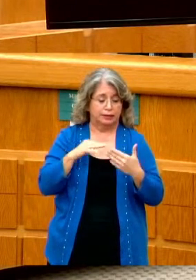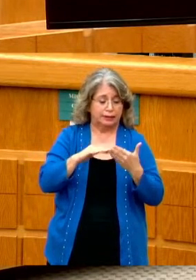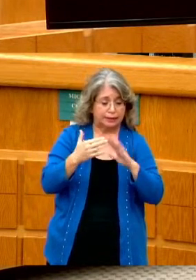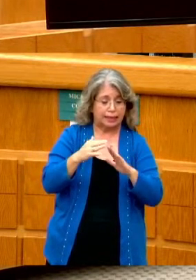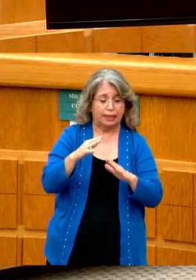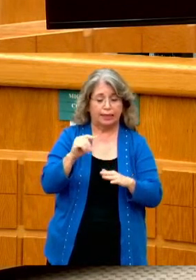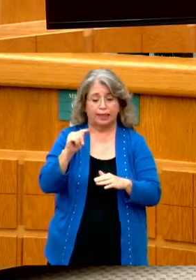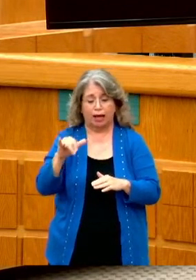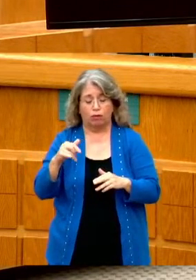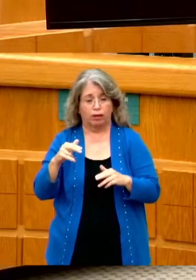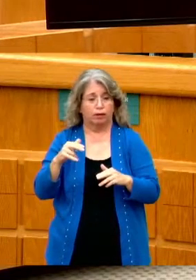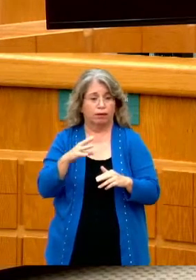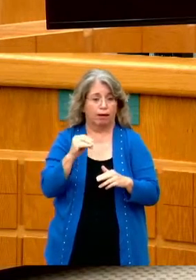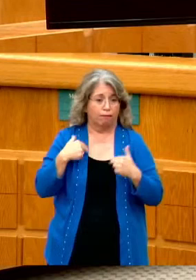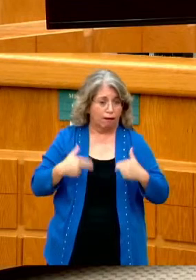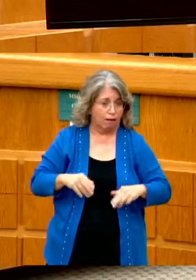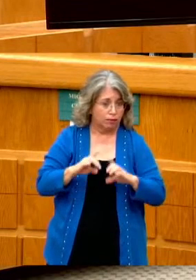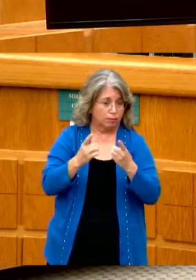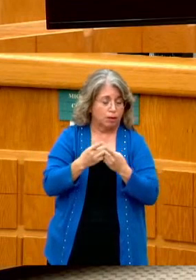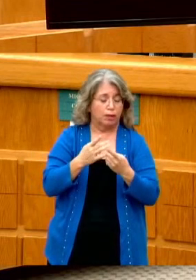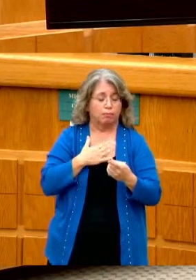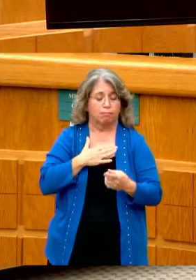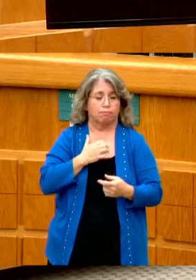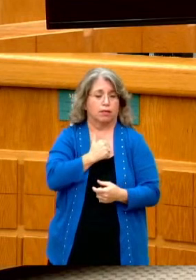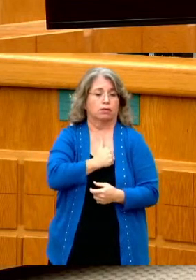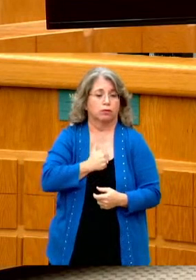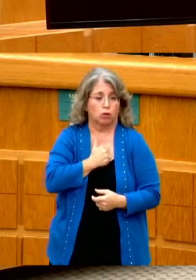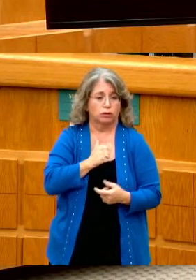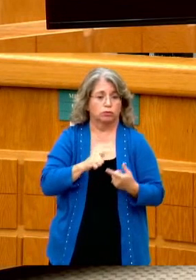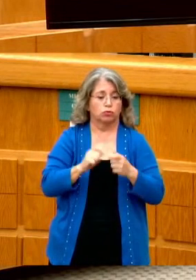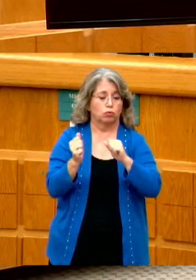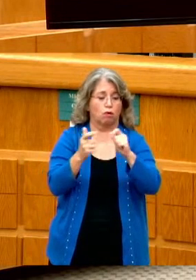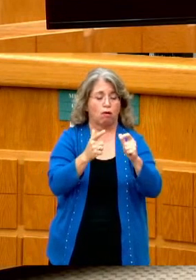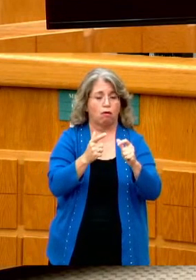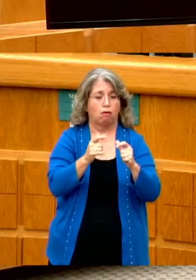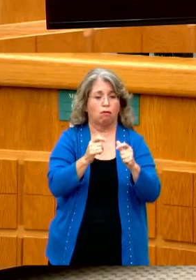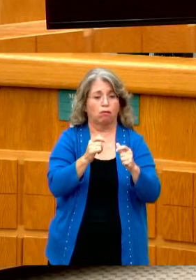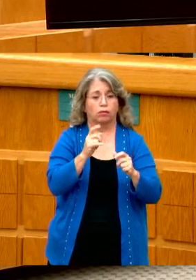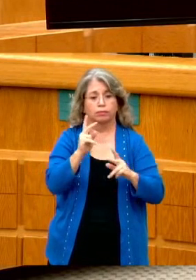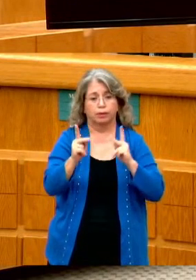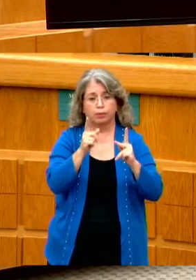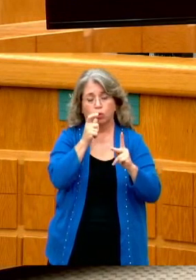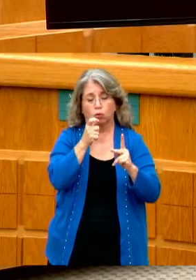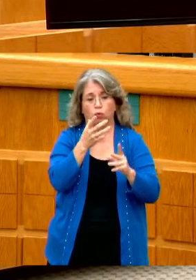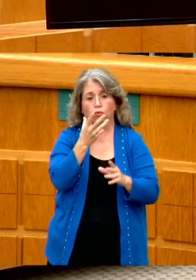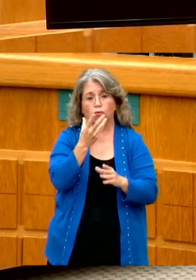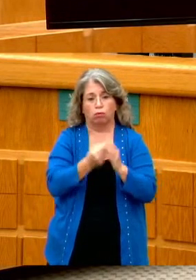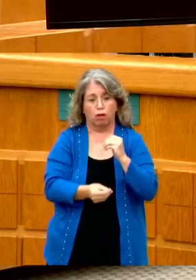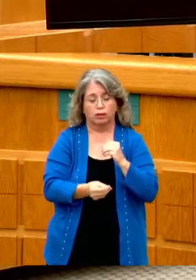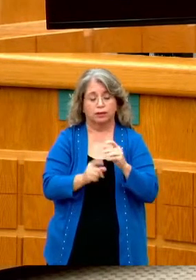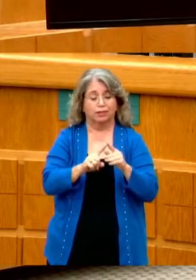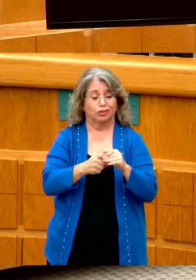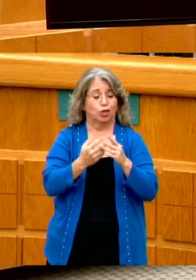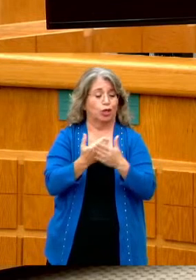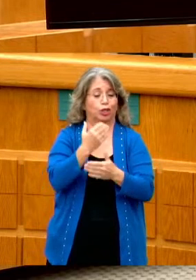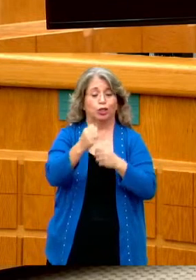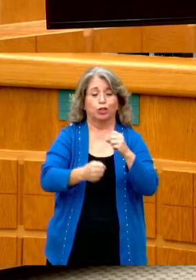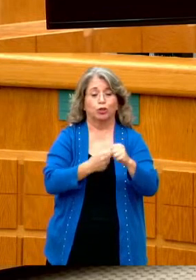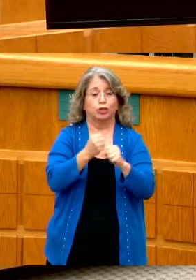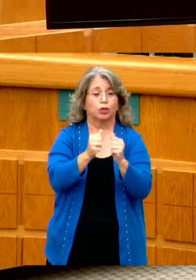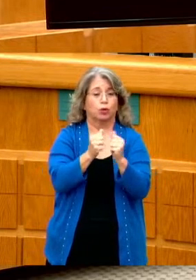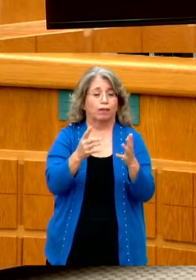our condolences to all of these individuals that lost their loved ones. Starting out a new year without your loved one is